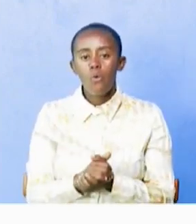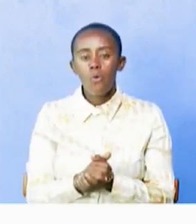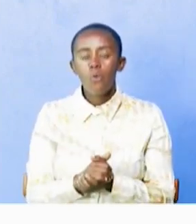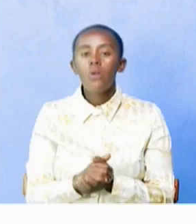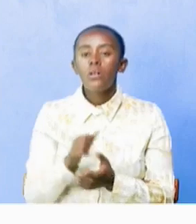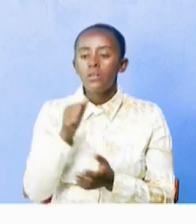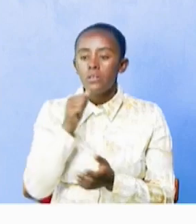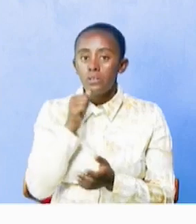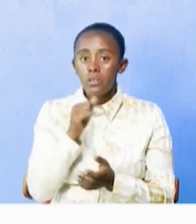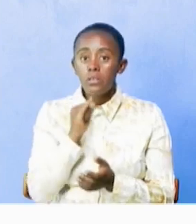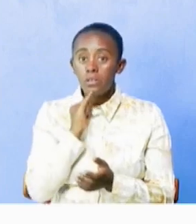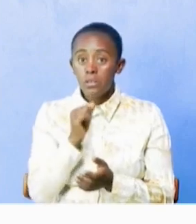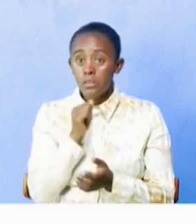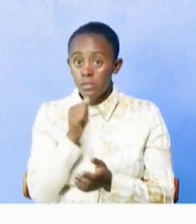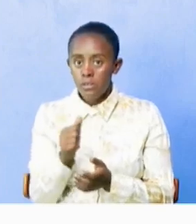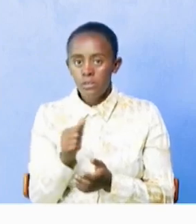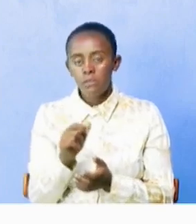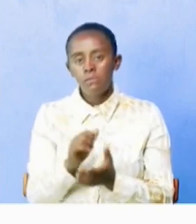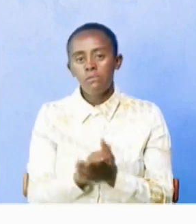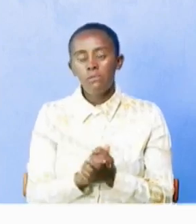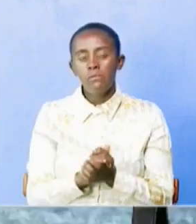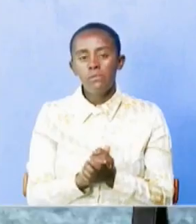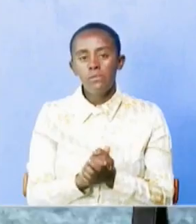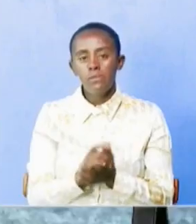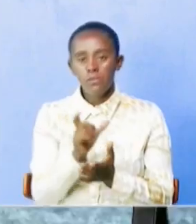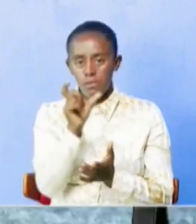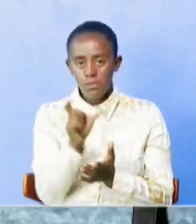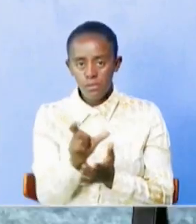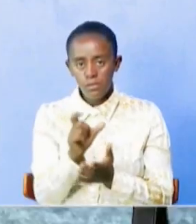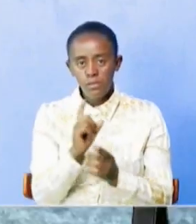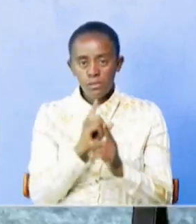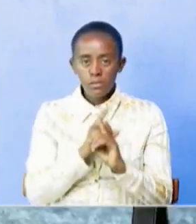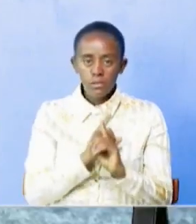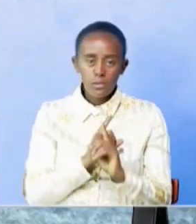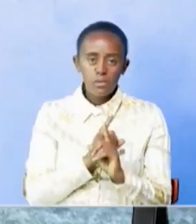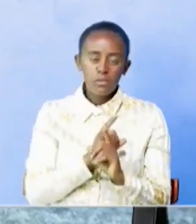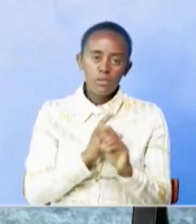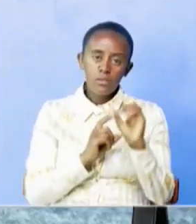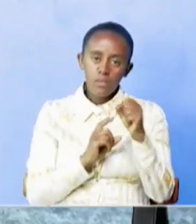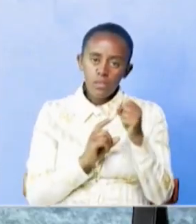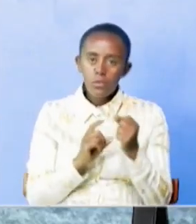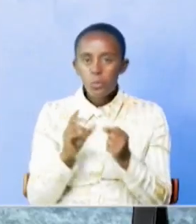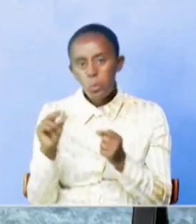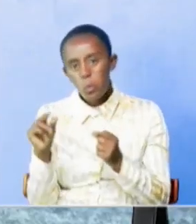She isn't. So your answer might be either